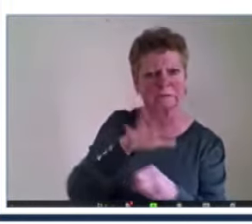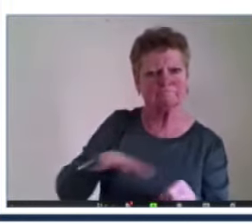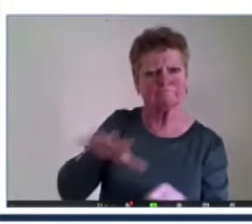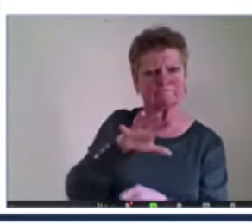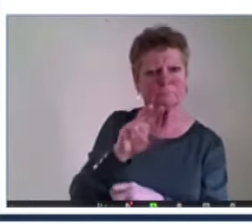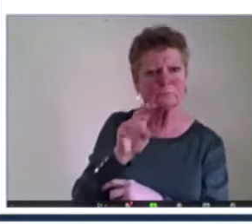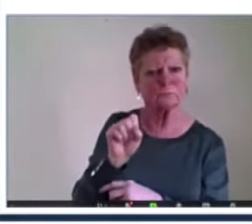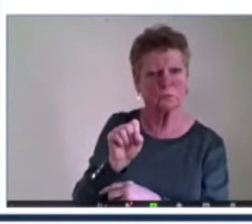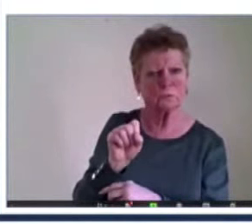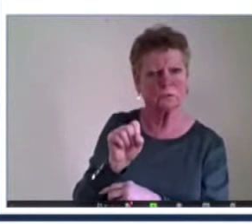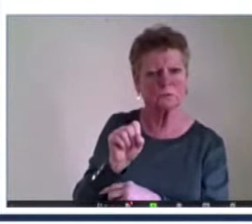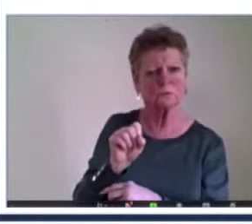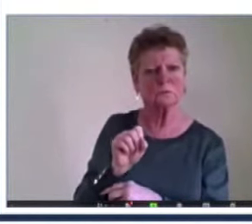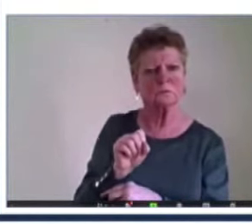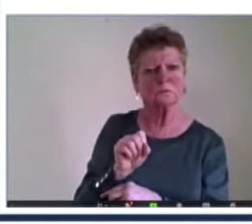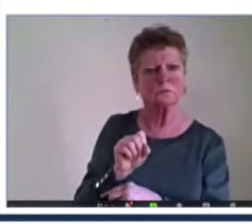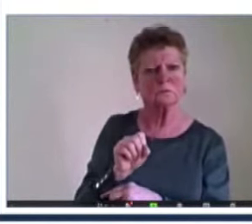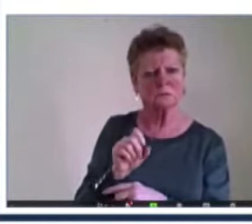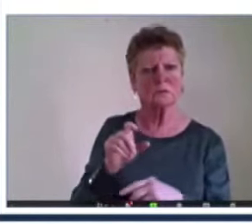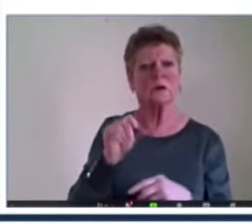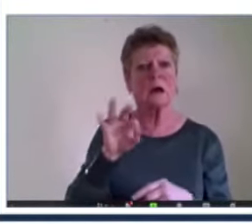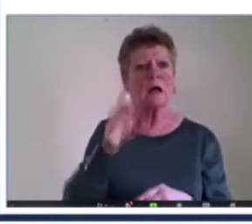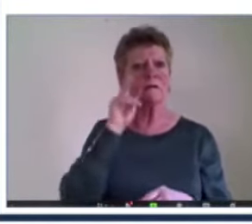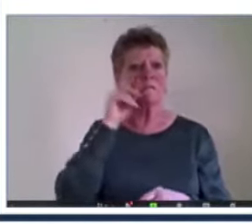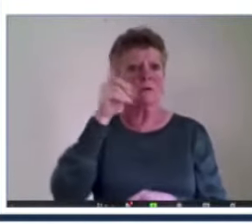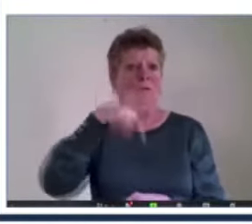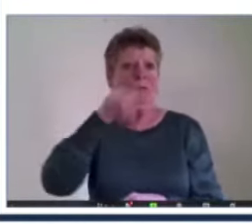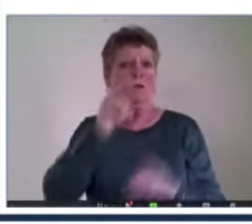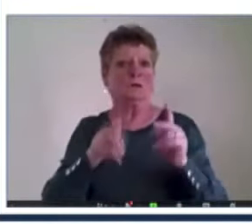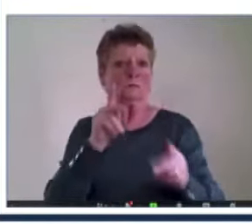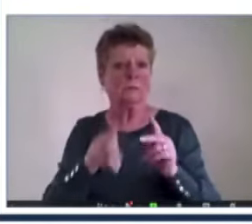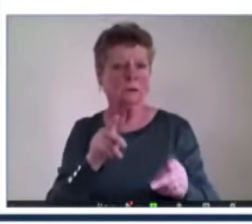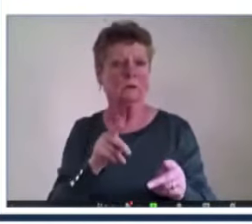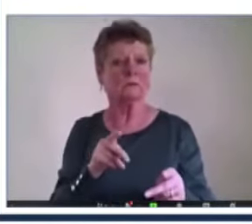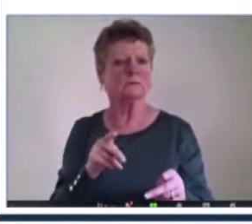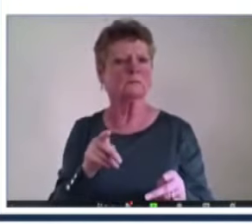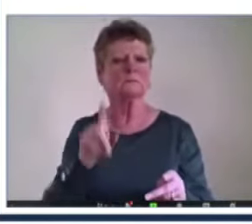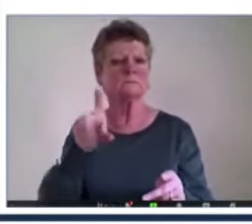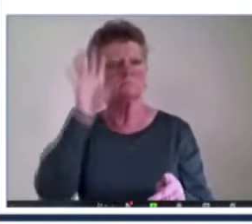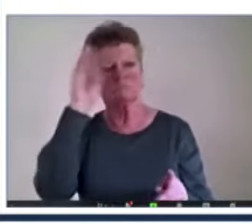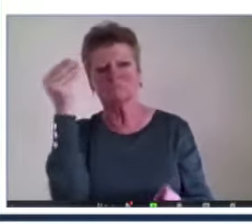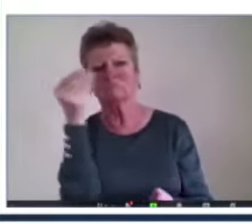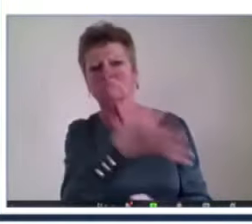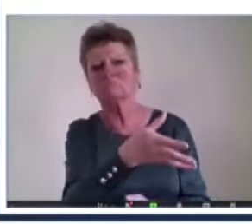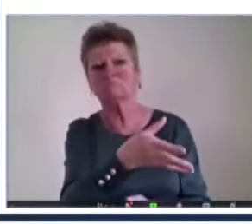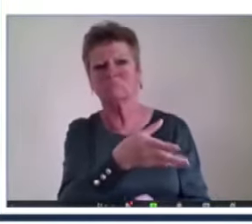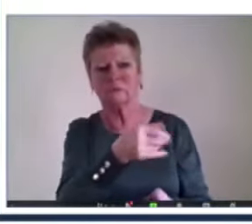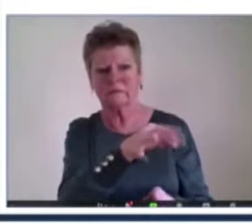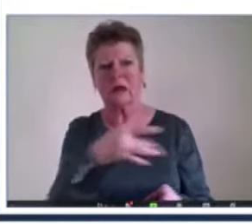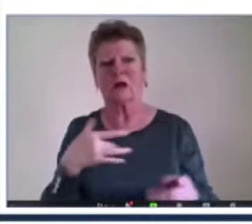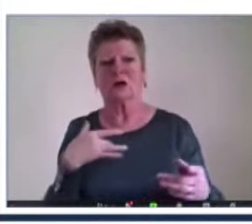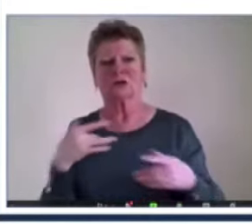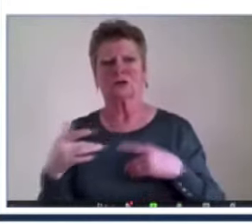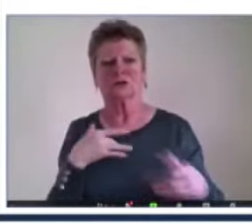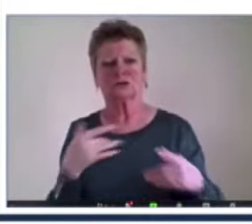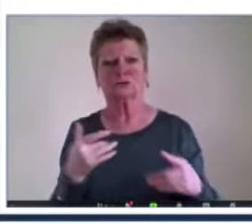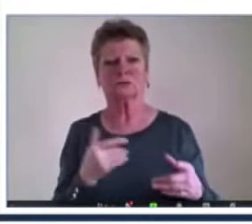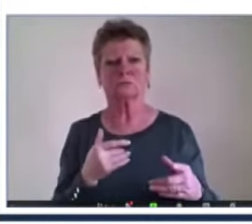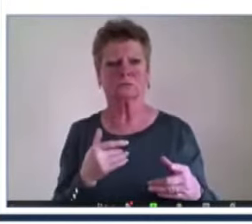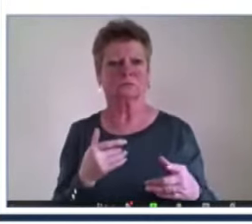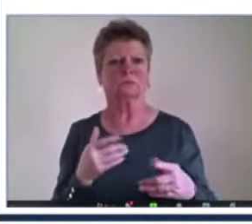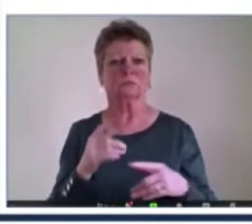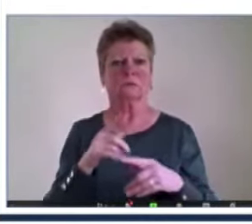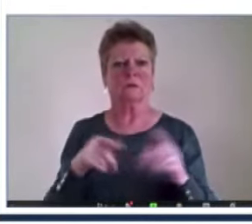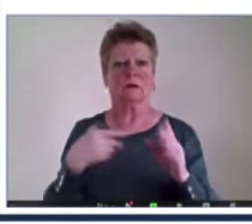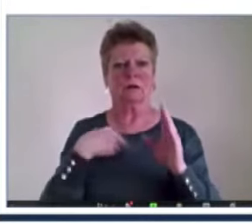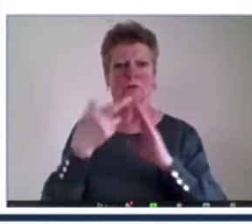what do you say to those within the immunosuppressed and immunocompromised community who have concerns with the swiftness of